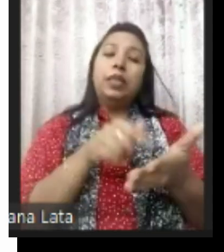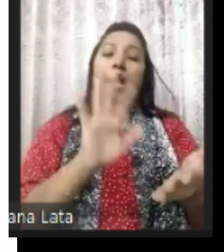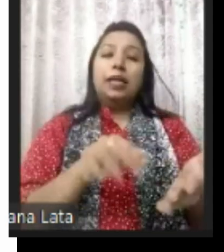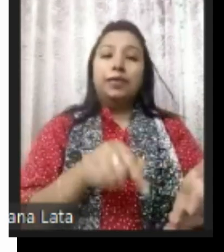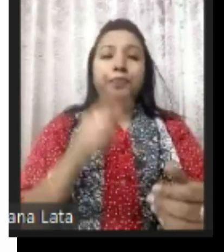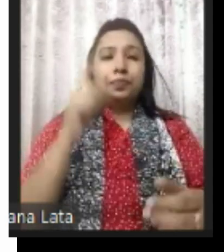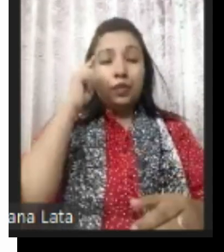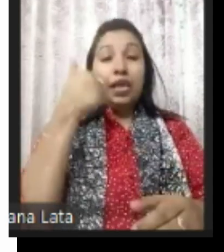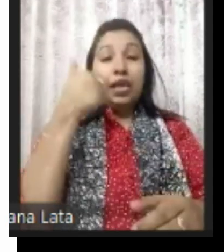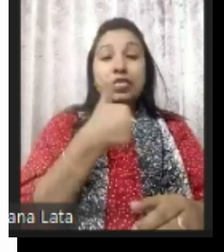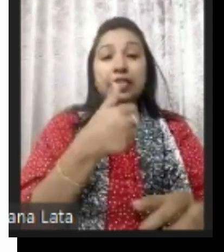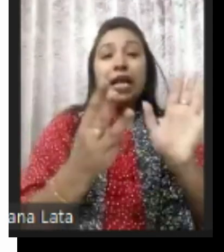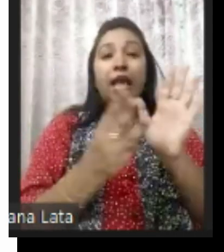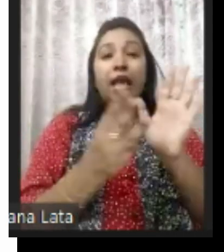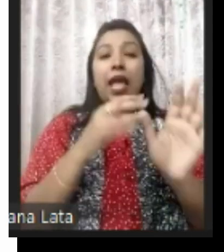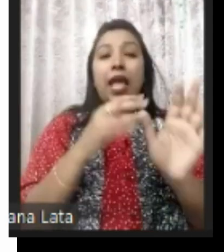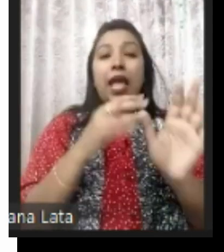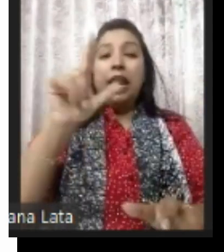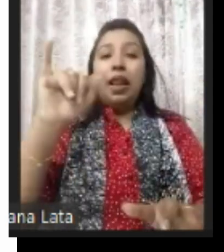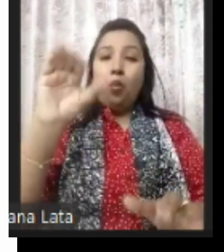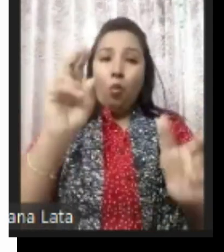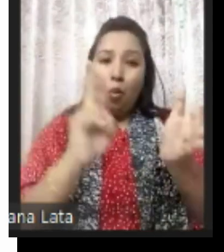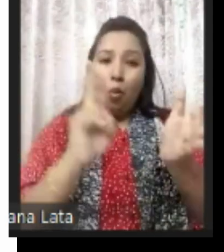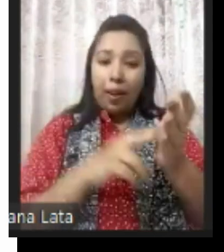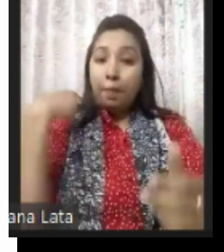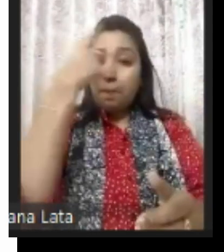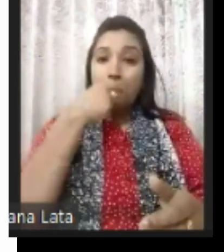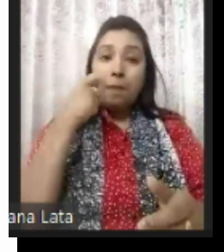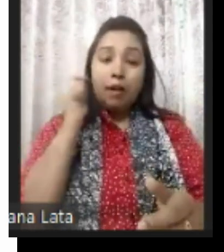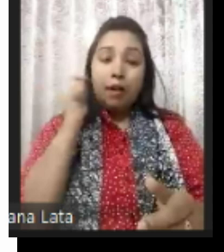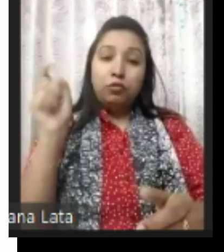has accessed that dictionary till to date. And